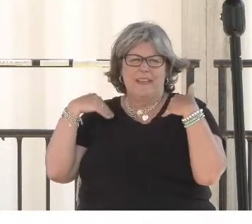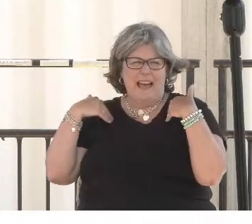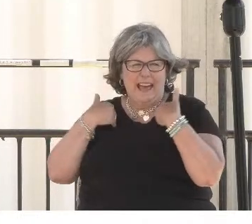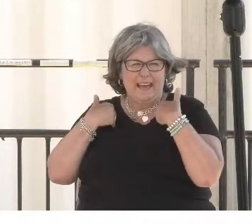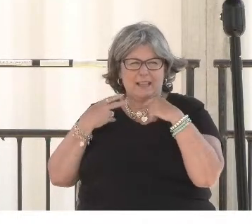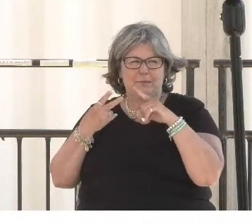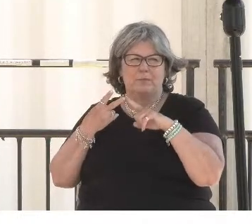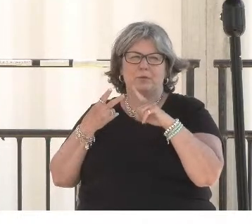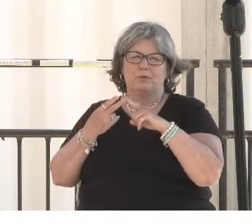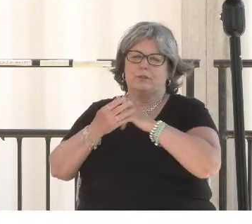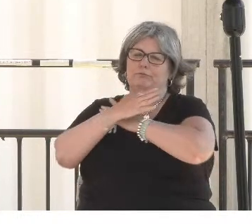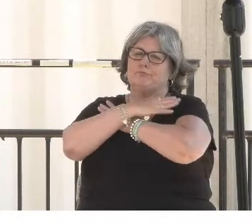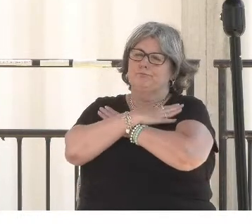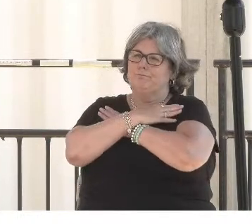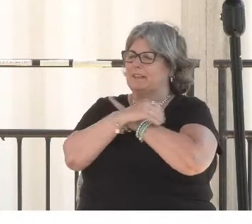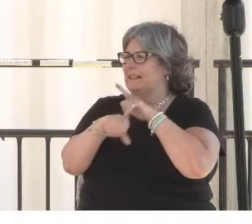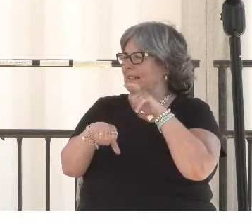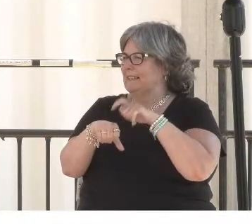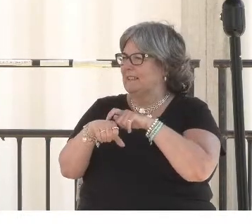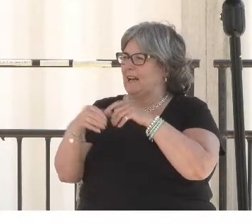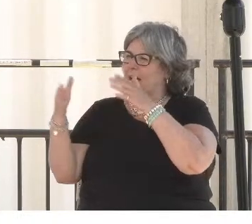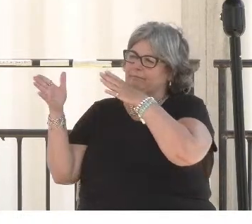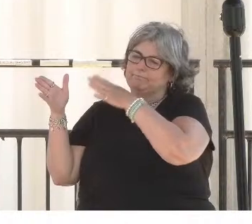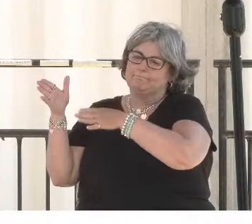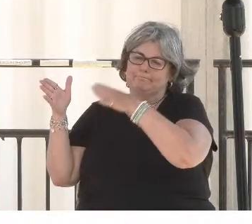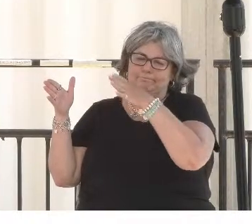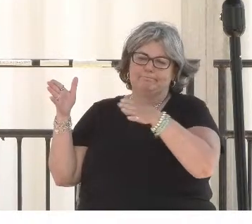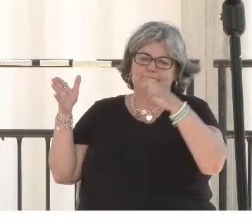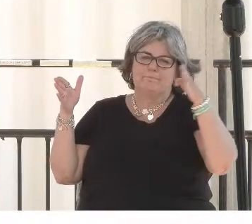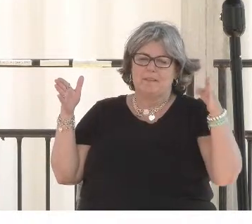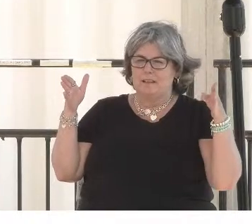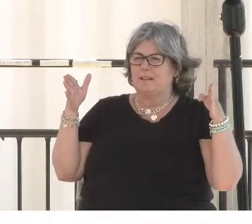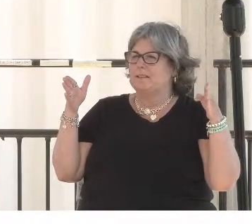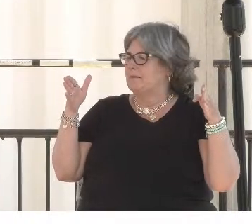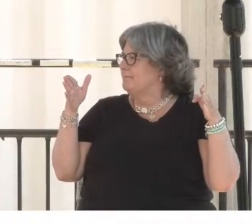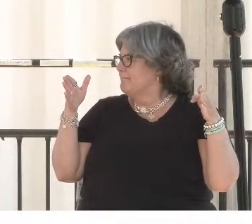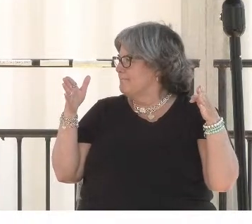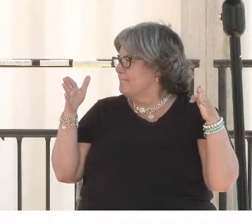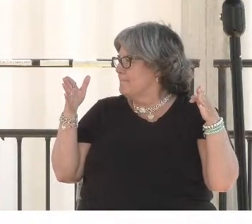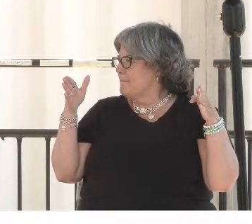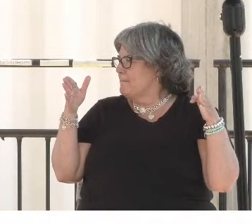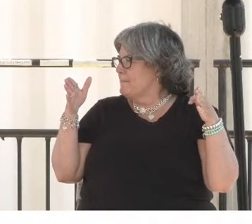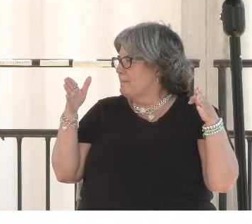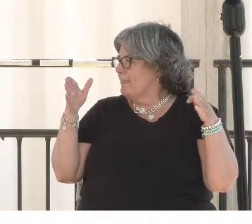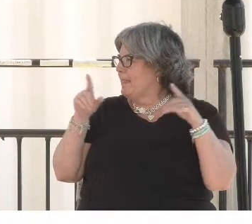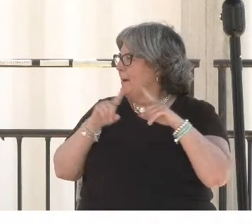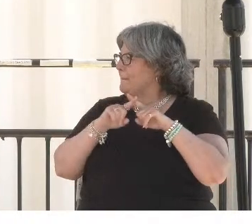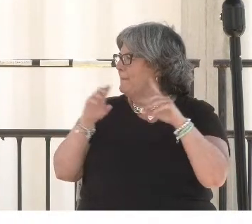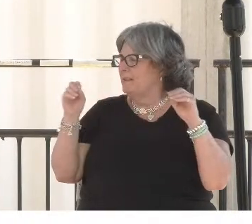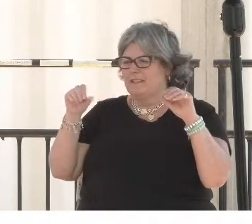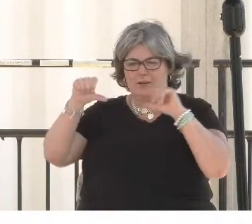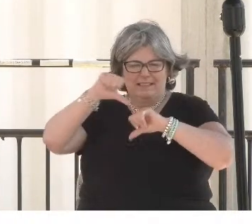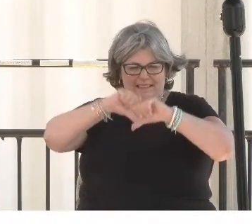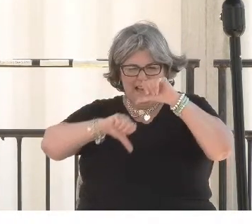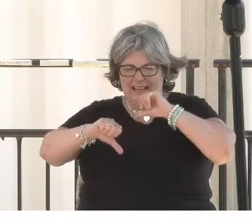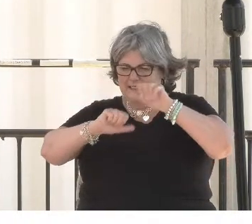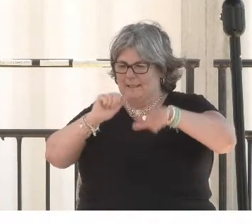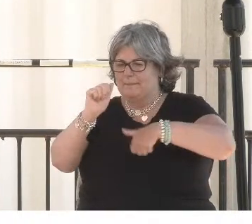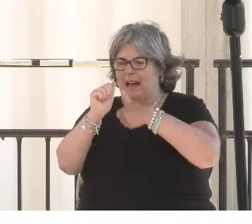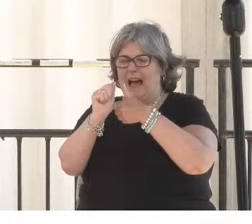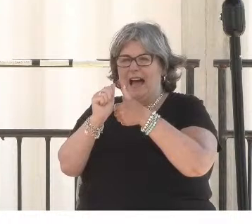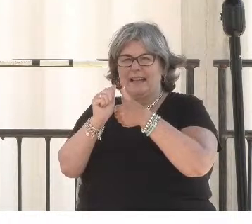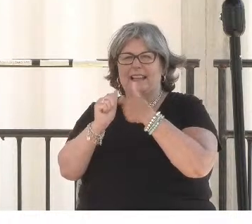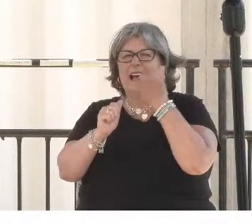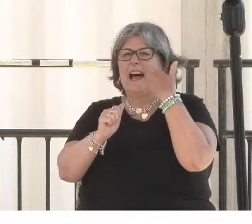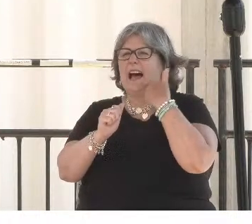animals and then a long rest period. They're just breaking their farm into little paddocks. But there was no science. And because